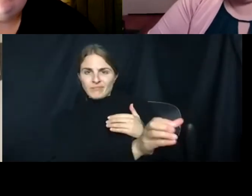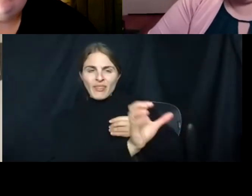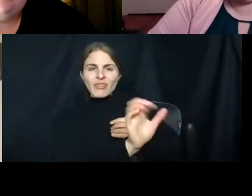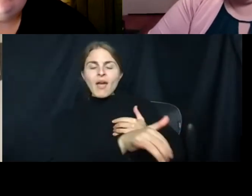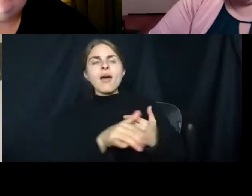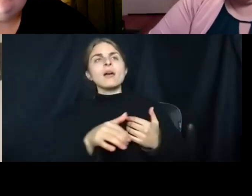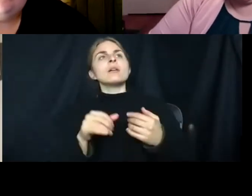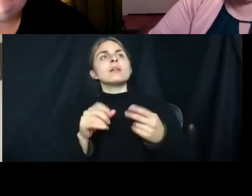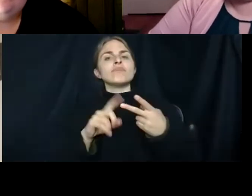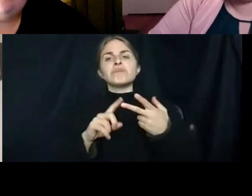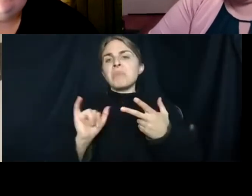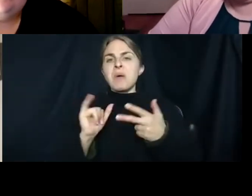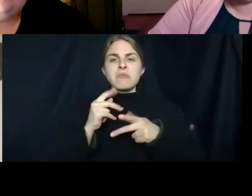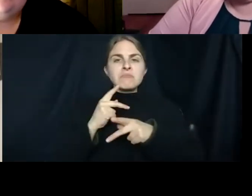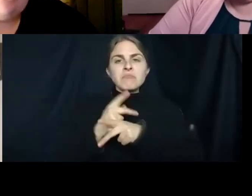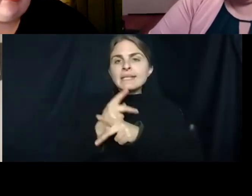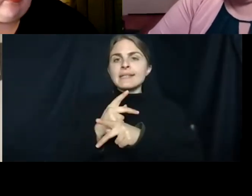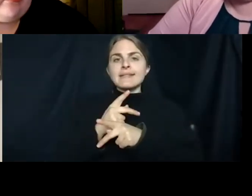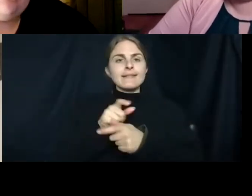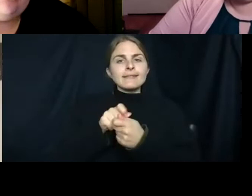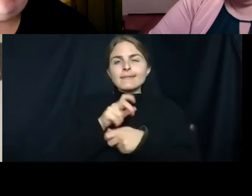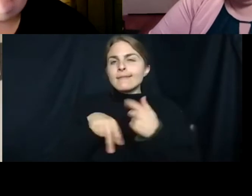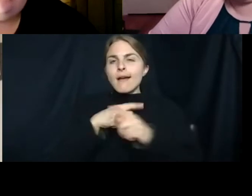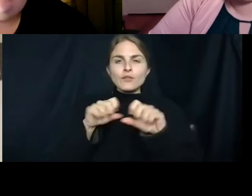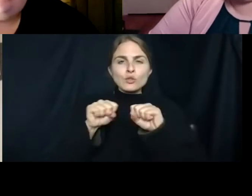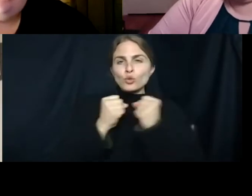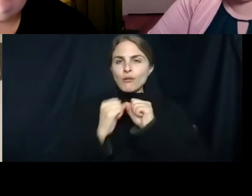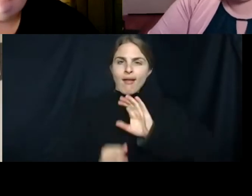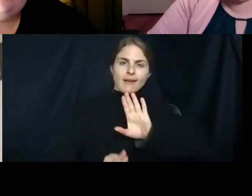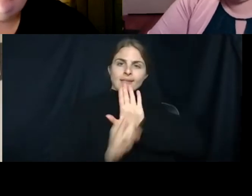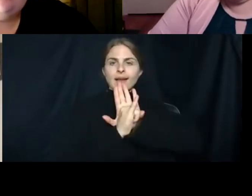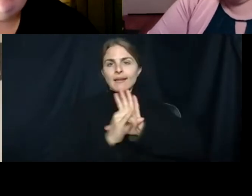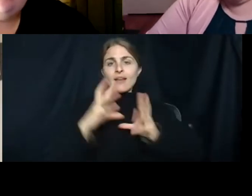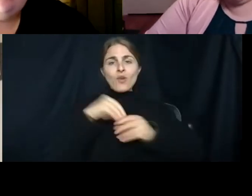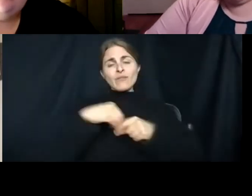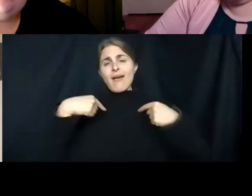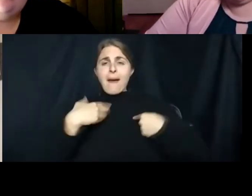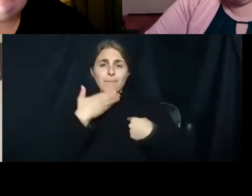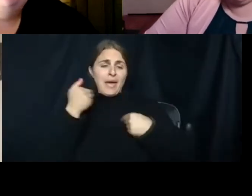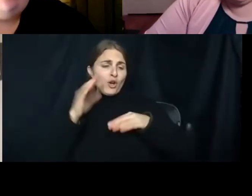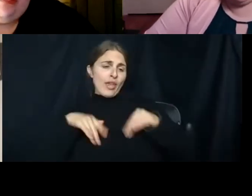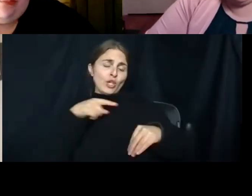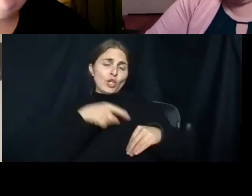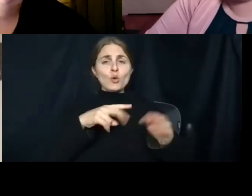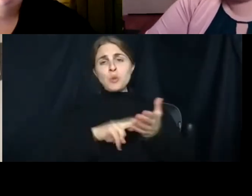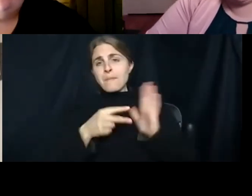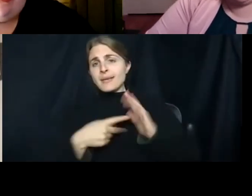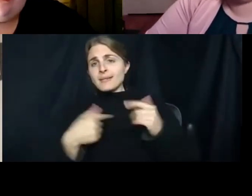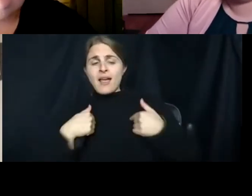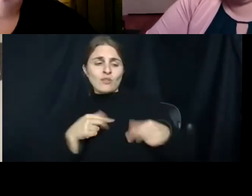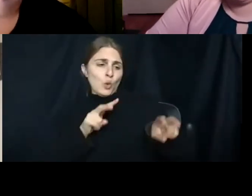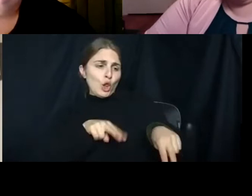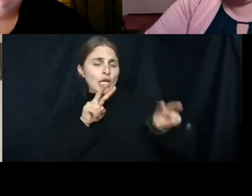it's about maintaining a certain kind of social identity, which involves I'm better than you, and therefore I have to sort of look at you in